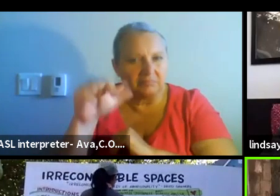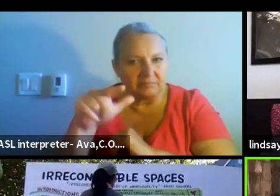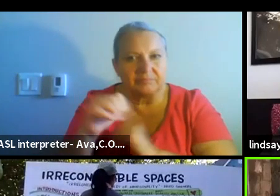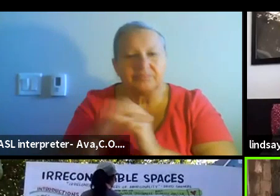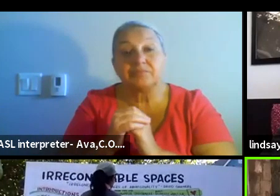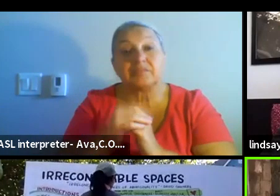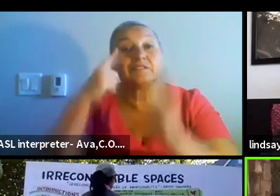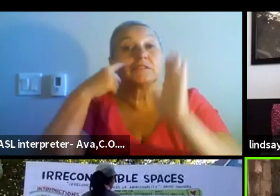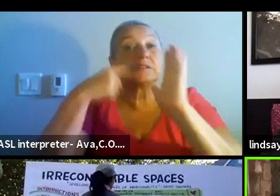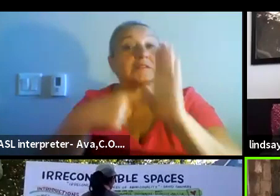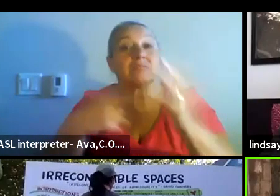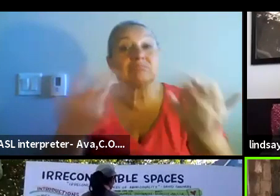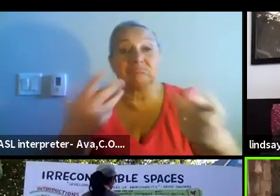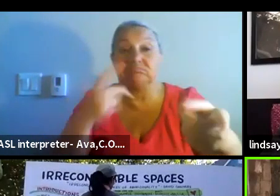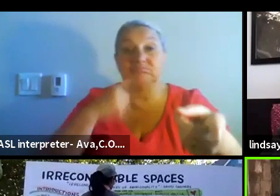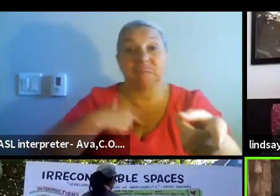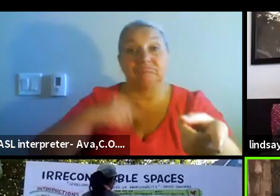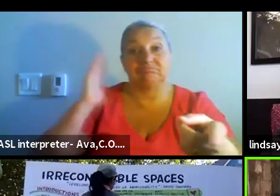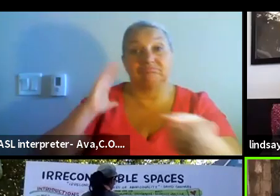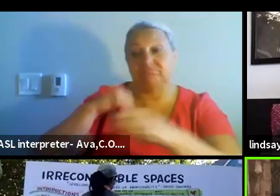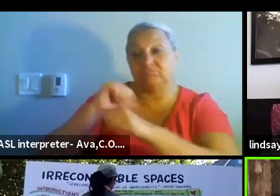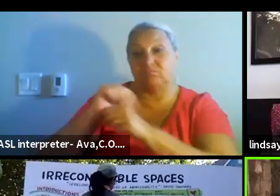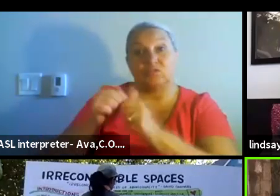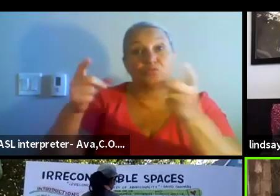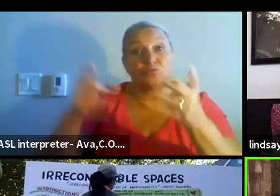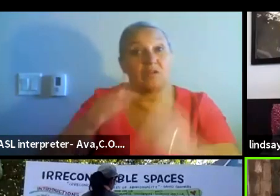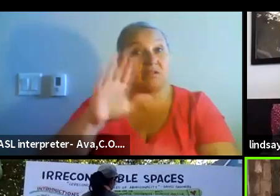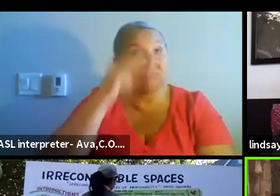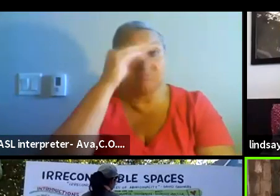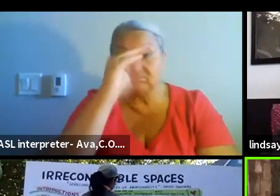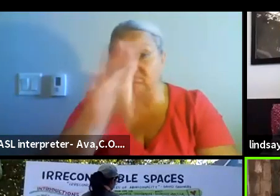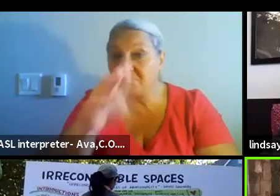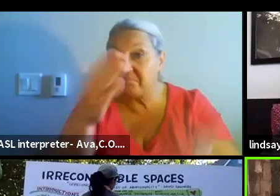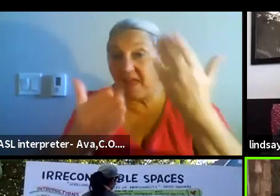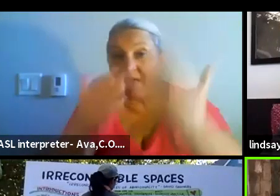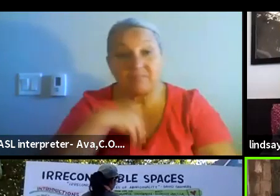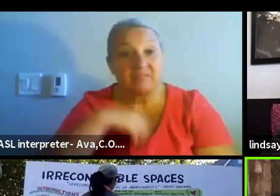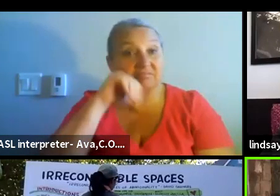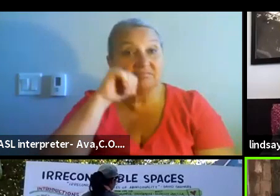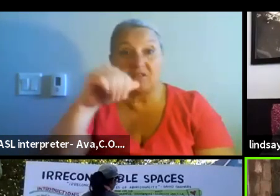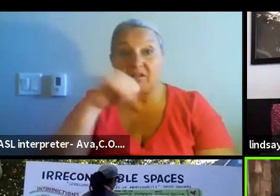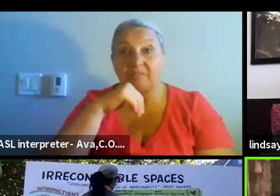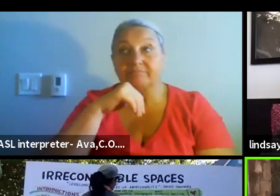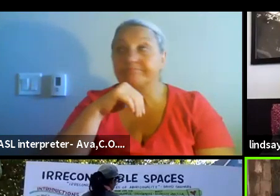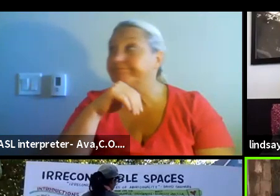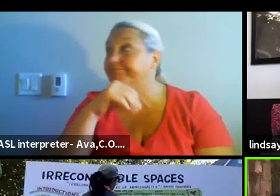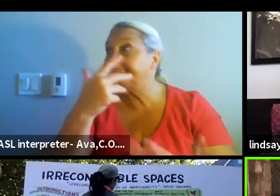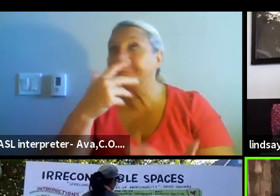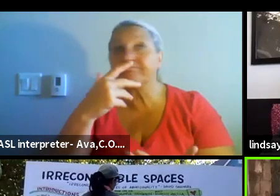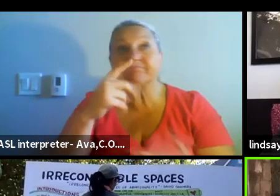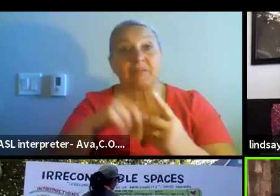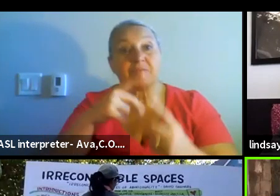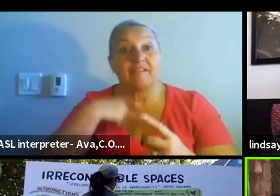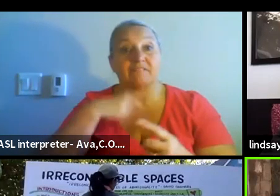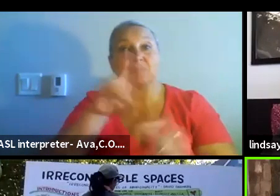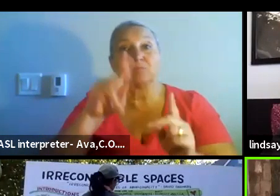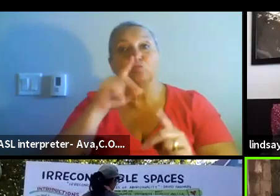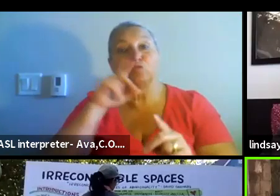a director, I may not hold auditions. Indeed, for the last planned production at which